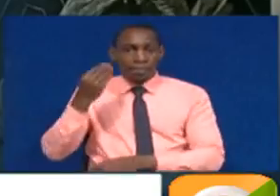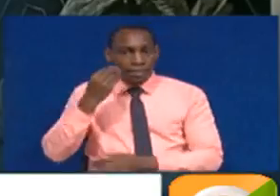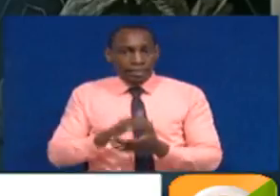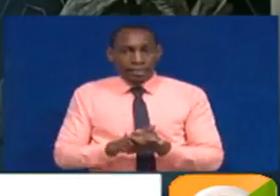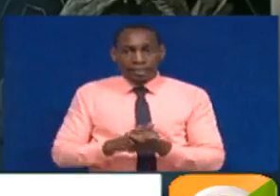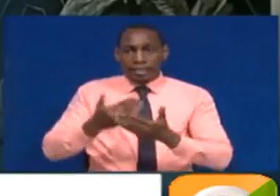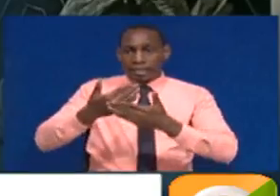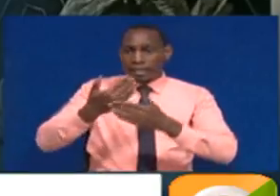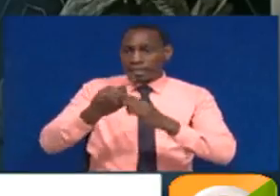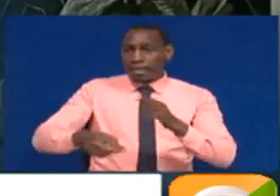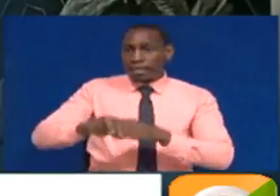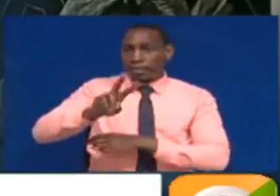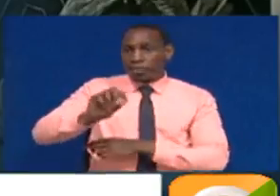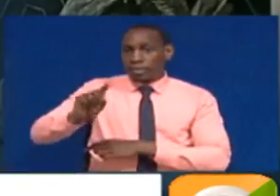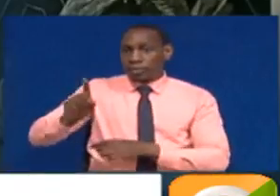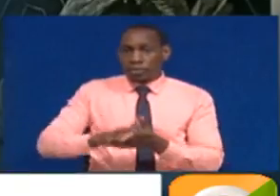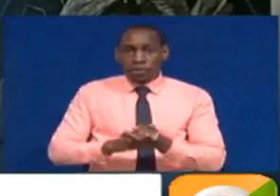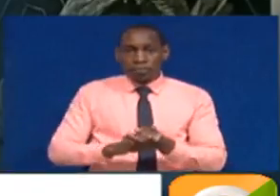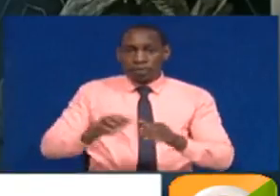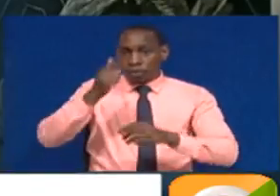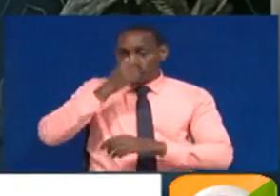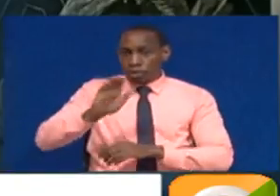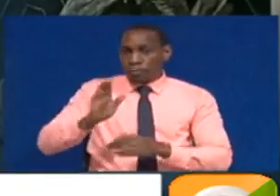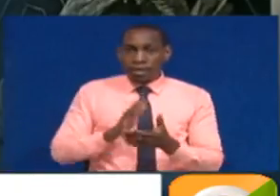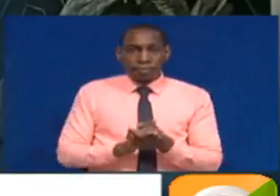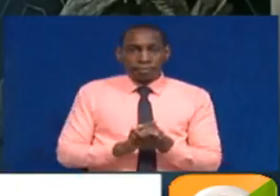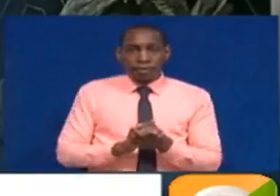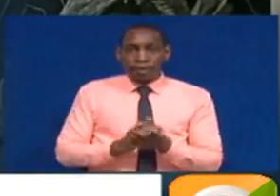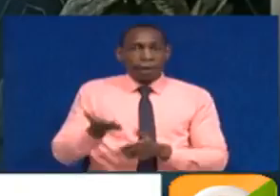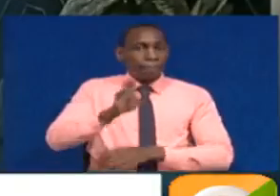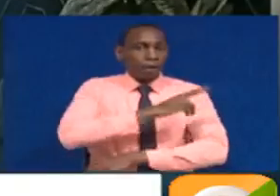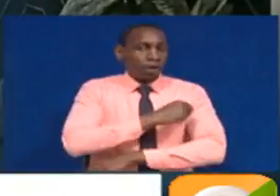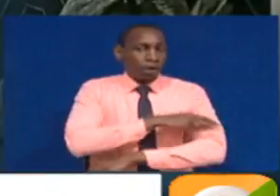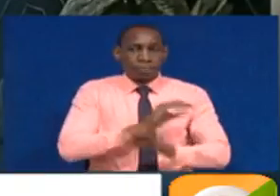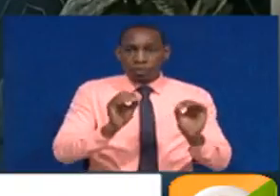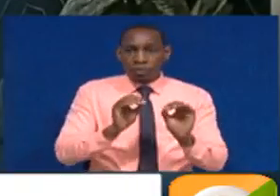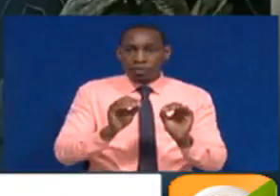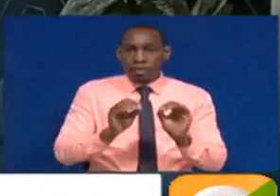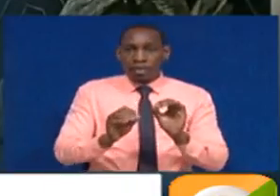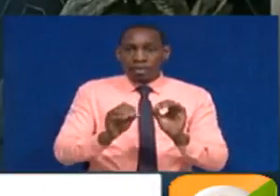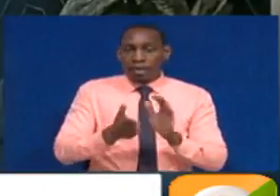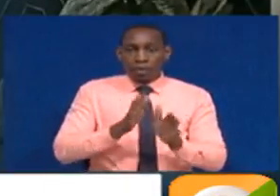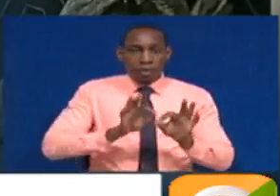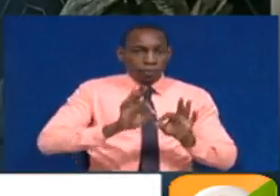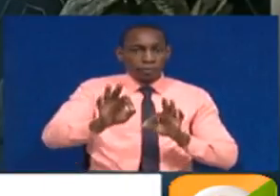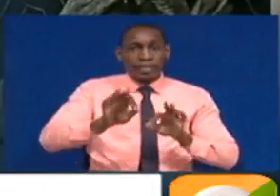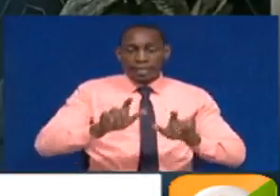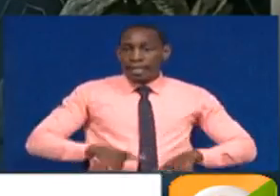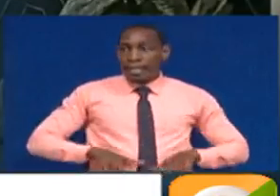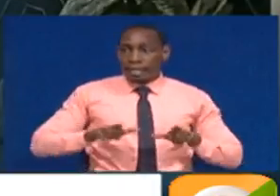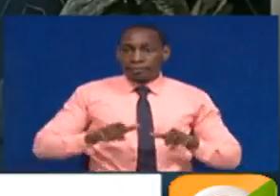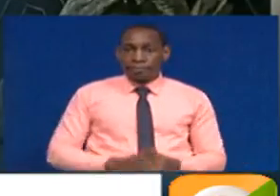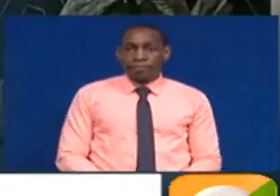towards the end of 2021. According to his wishes, there was no returning to the hospital and no artificial prolonging of his